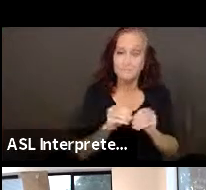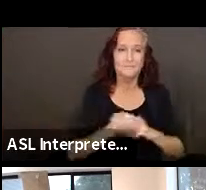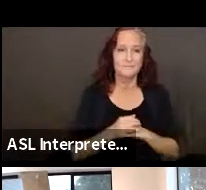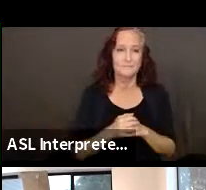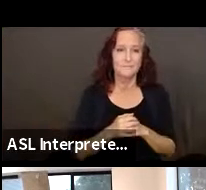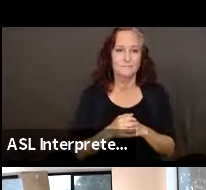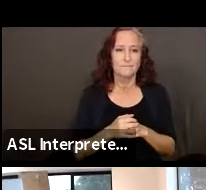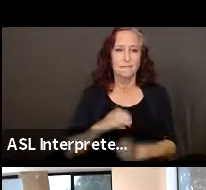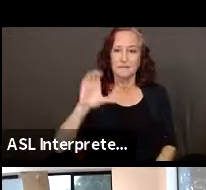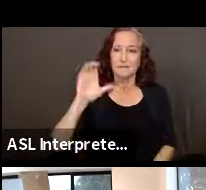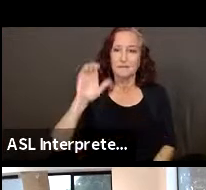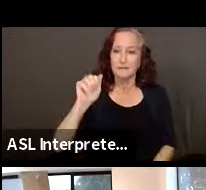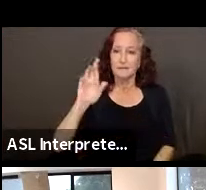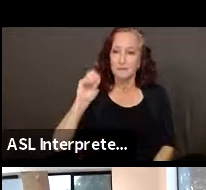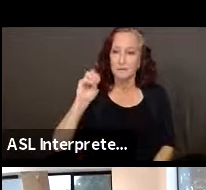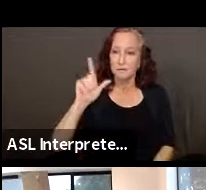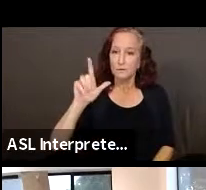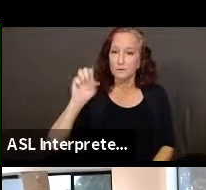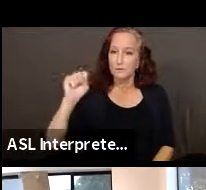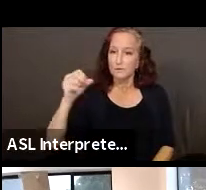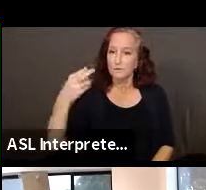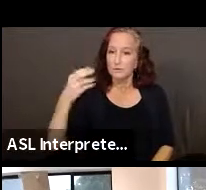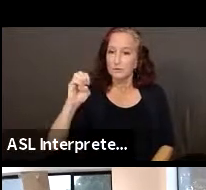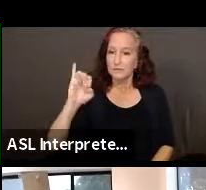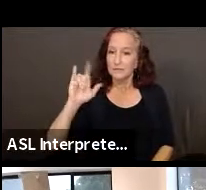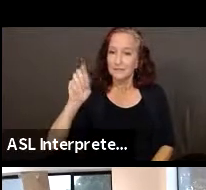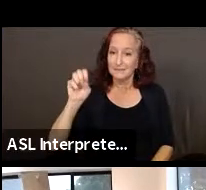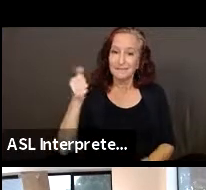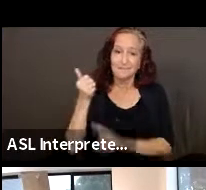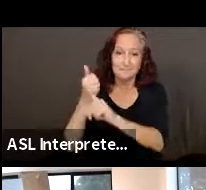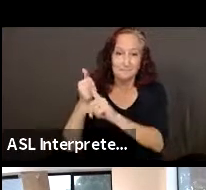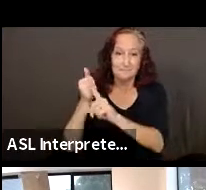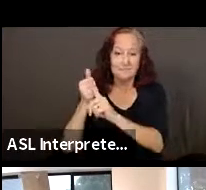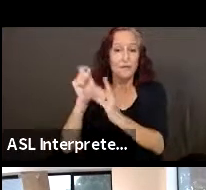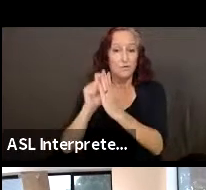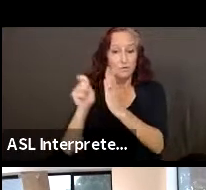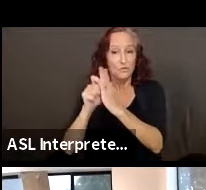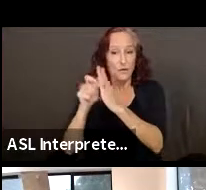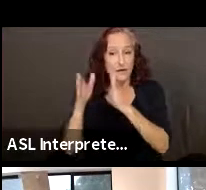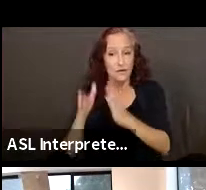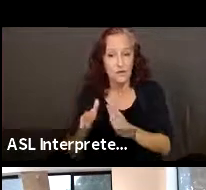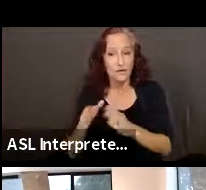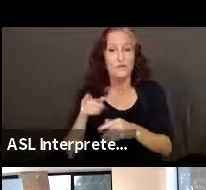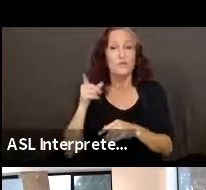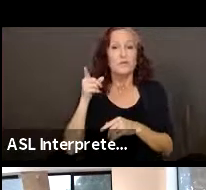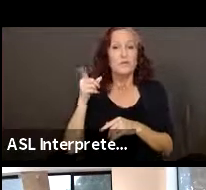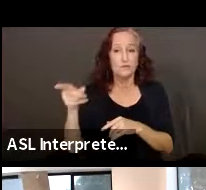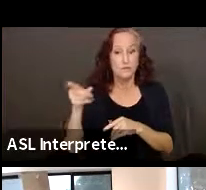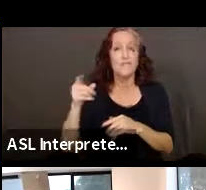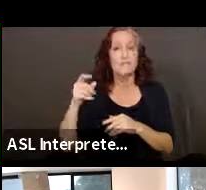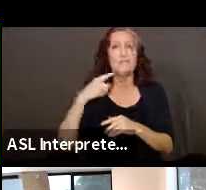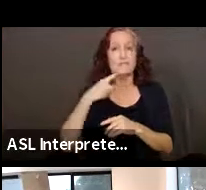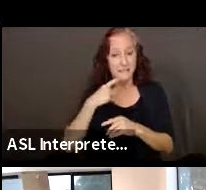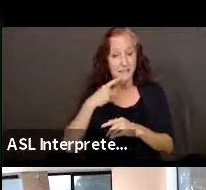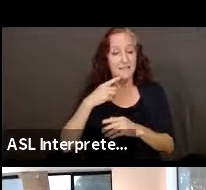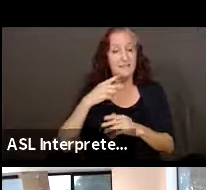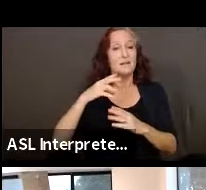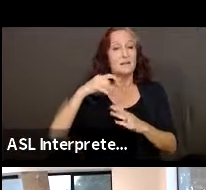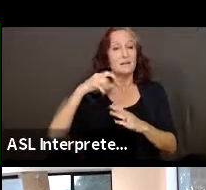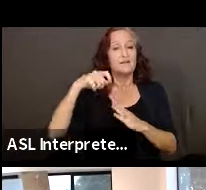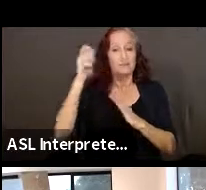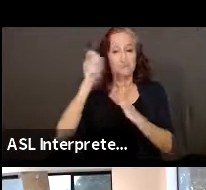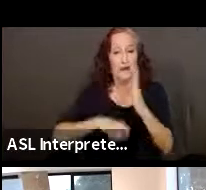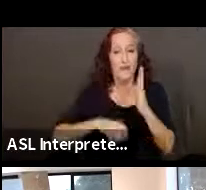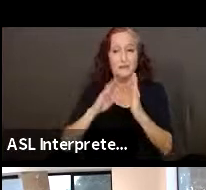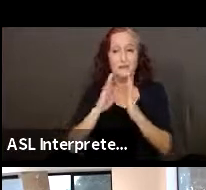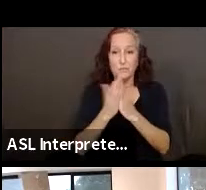Carol Shields, a writer, says that you should write the book that you want to read, the one you can't find. And I really felt that